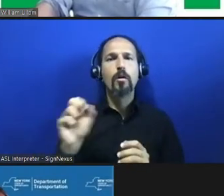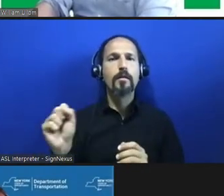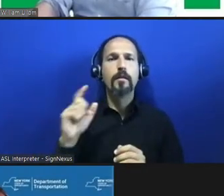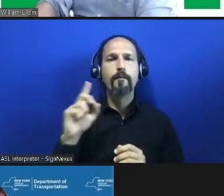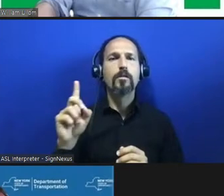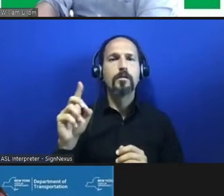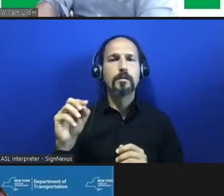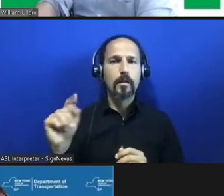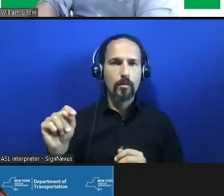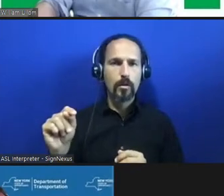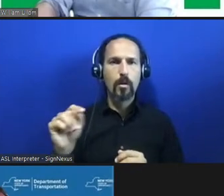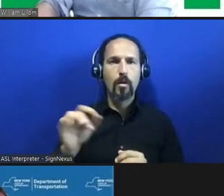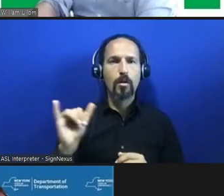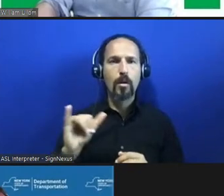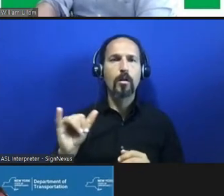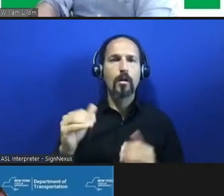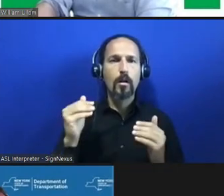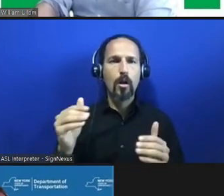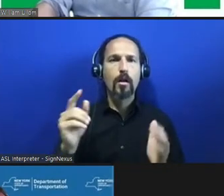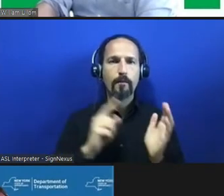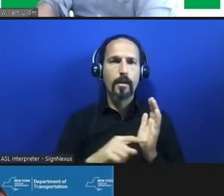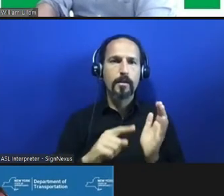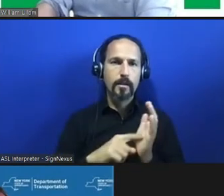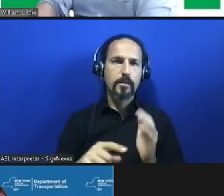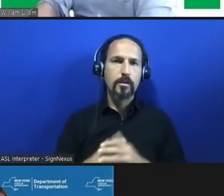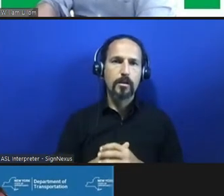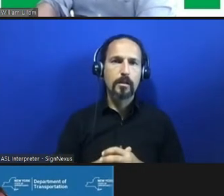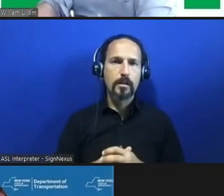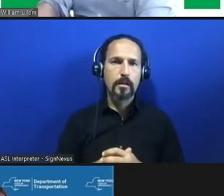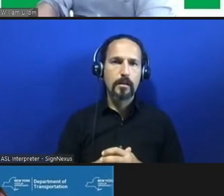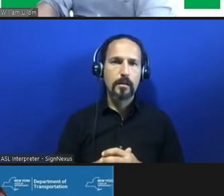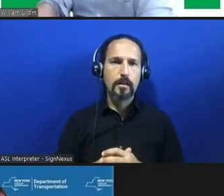Transportation to also carry on an investigation